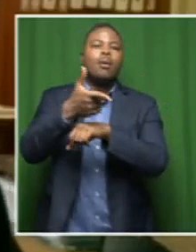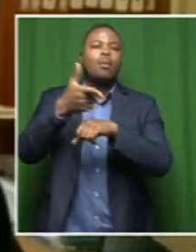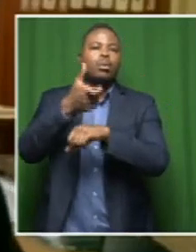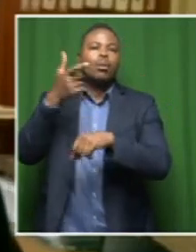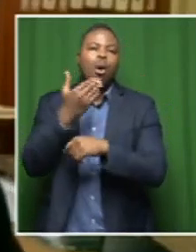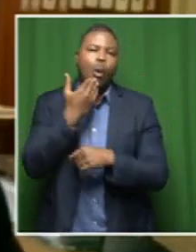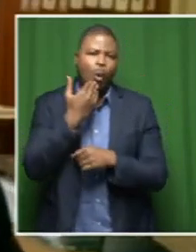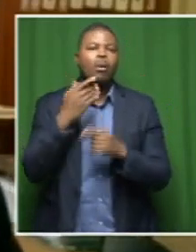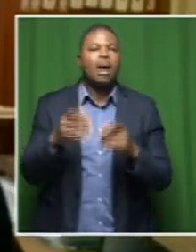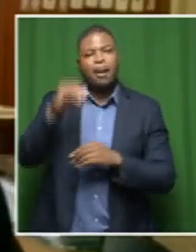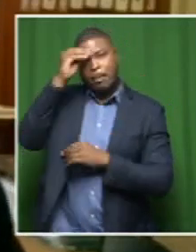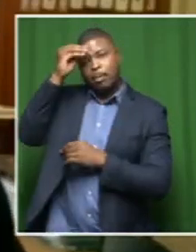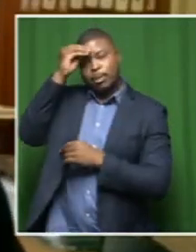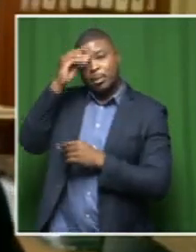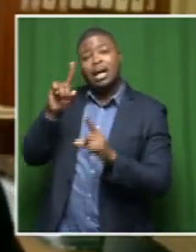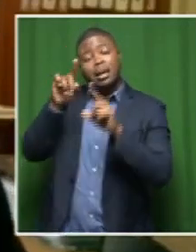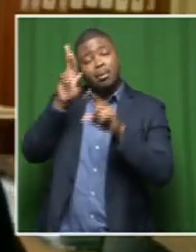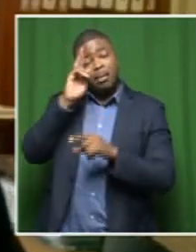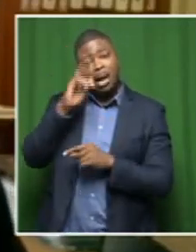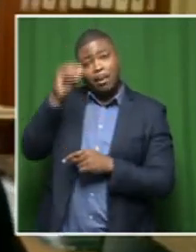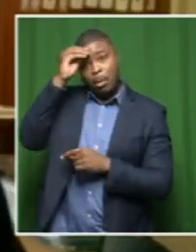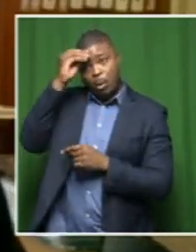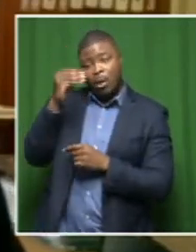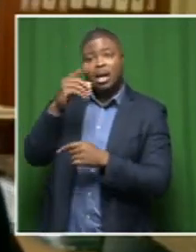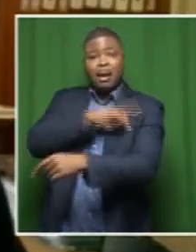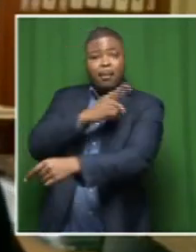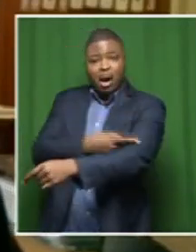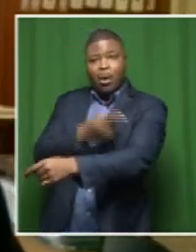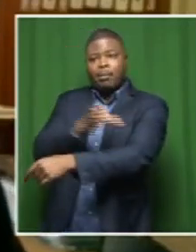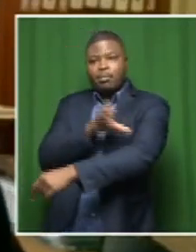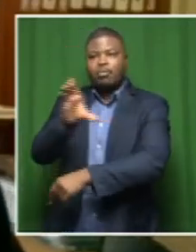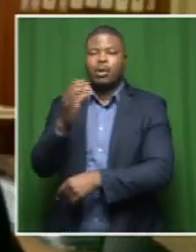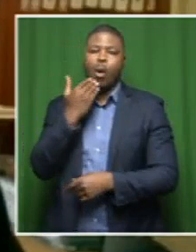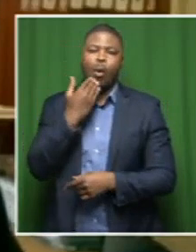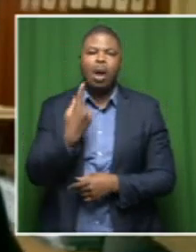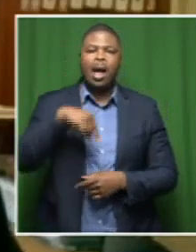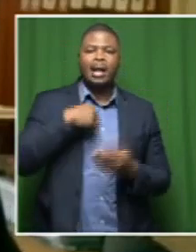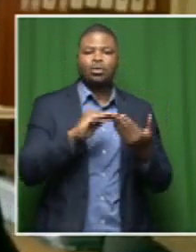by us as the South African public. We've given them the power